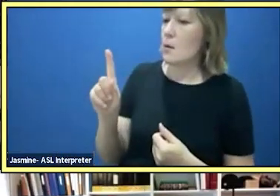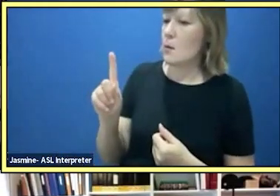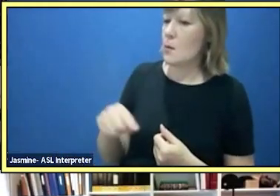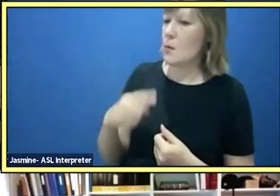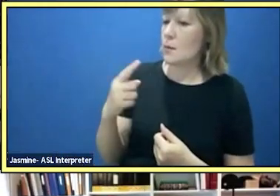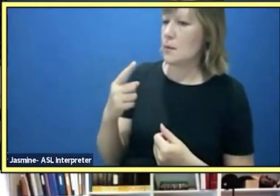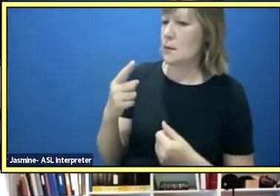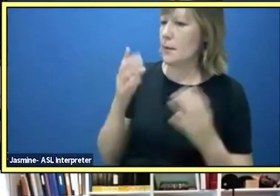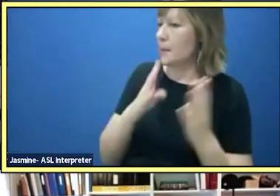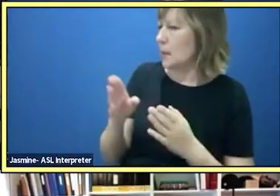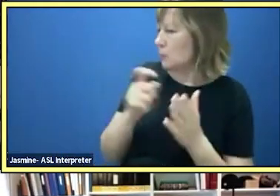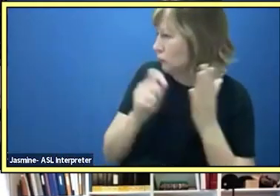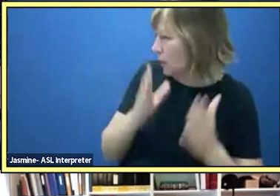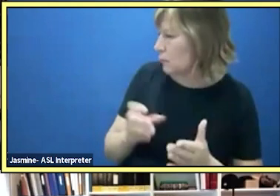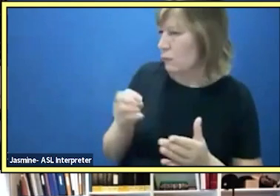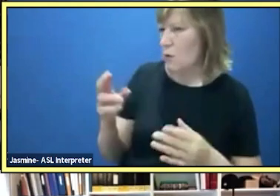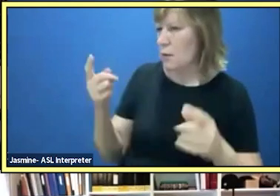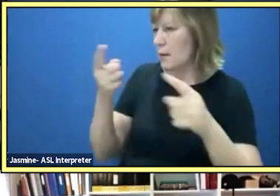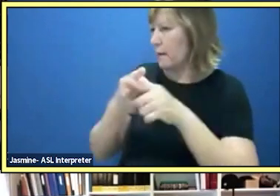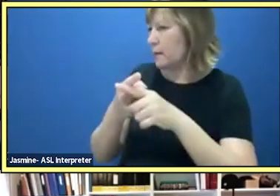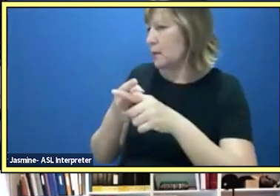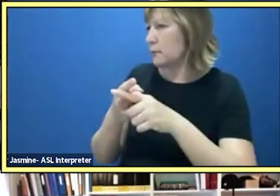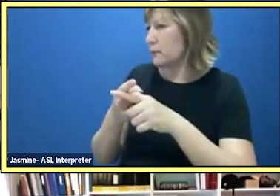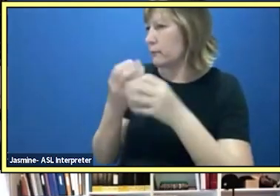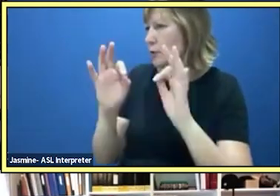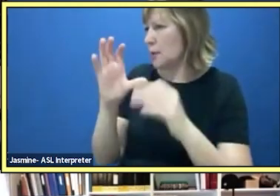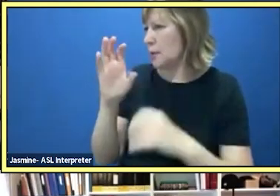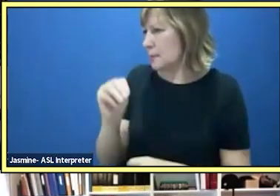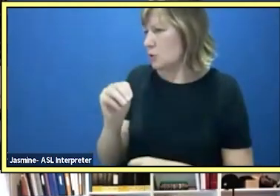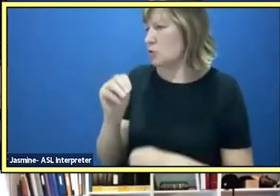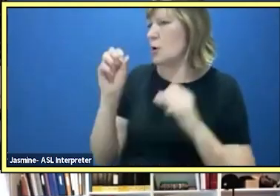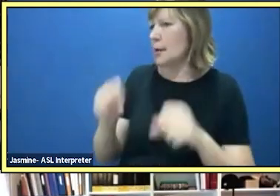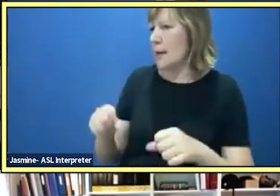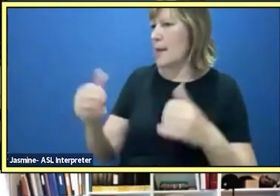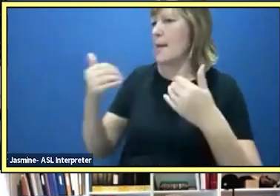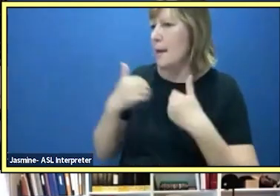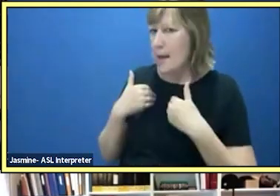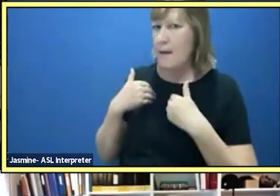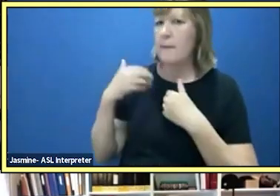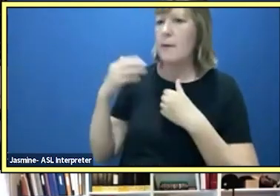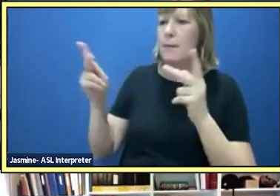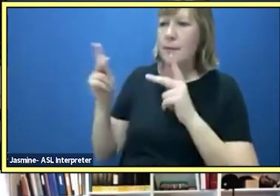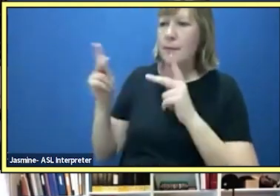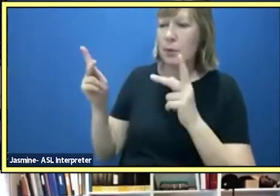manager could have case managers that monitor and have plan writers as well.